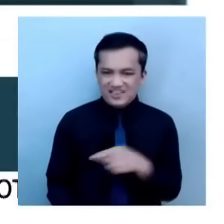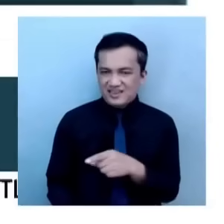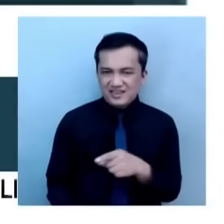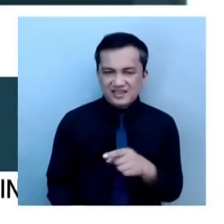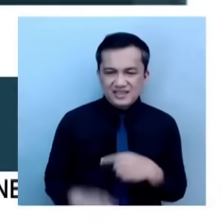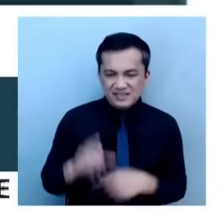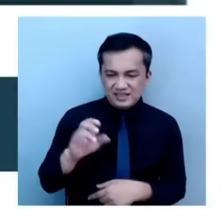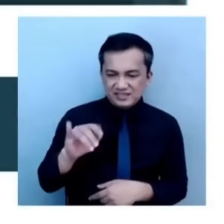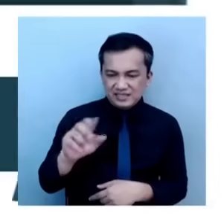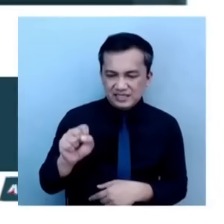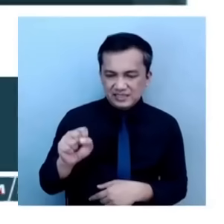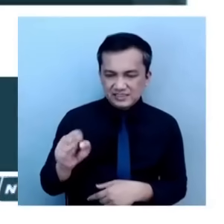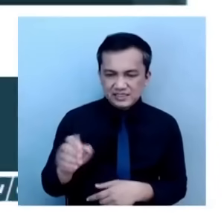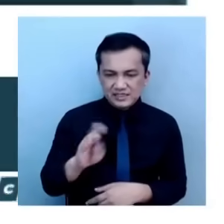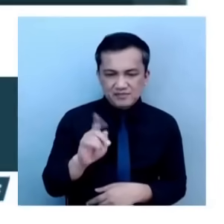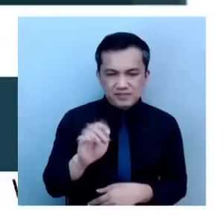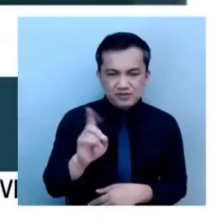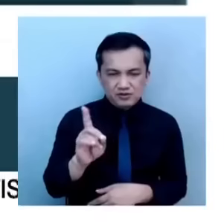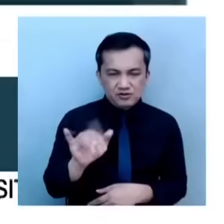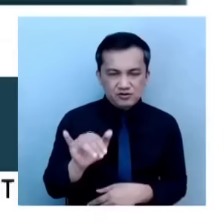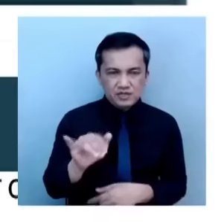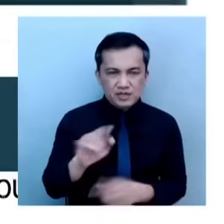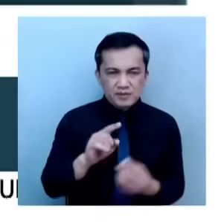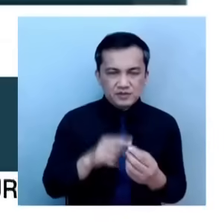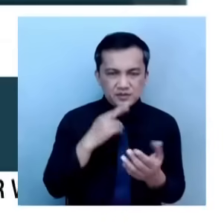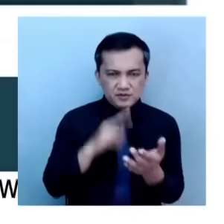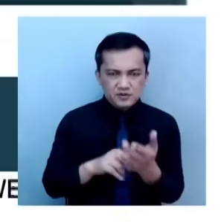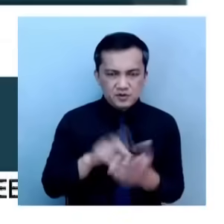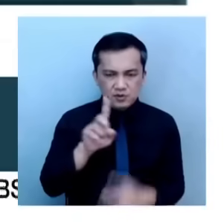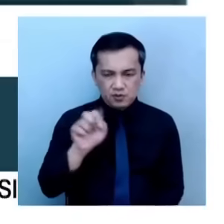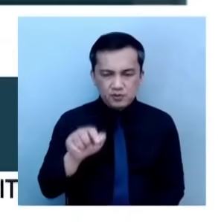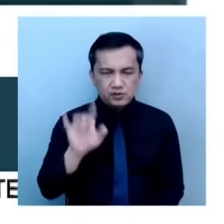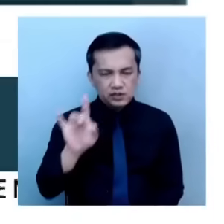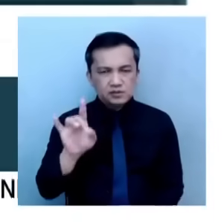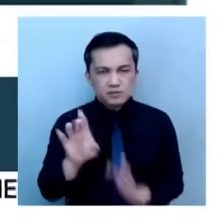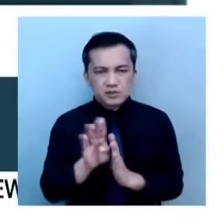as regards the reported 1.8 billion travel